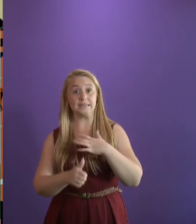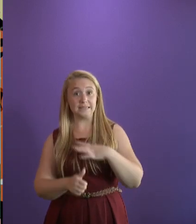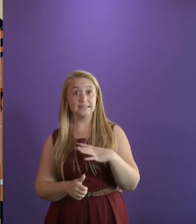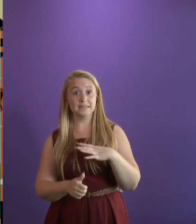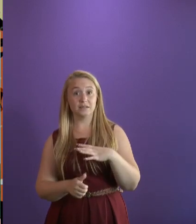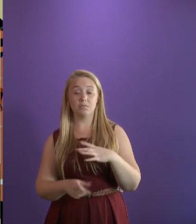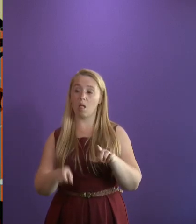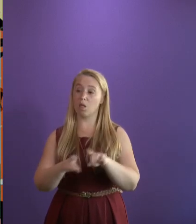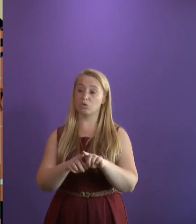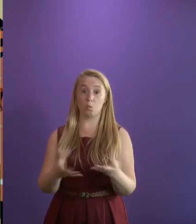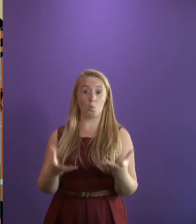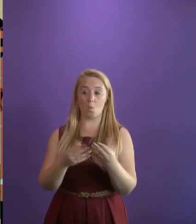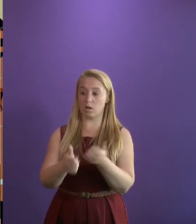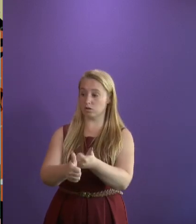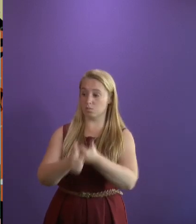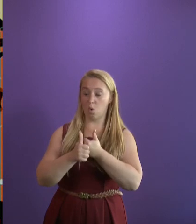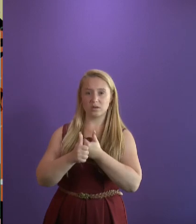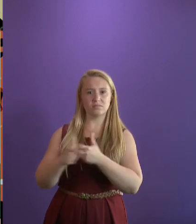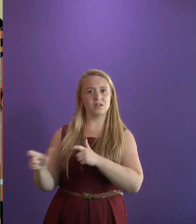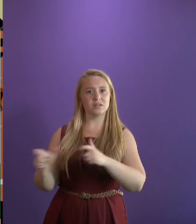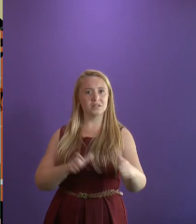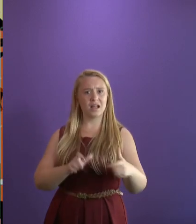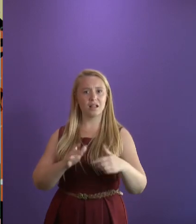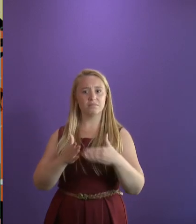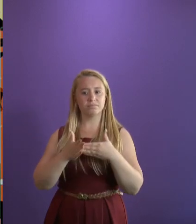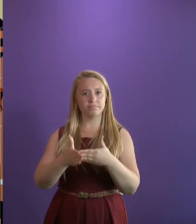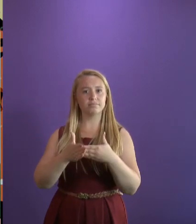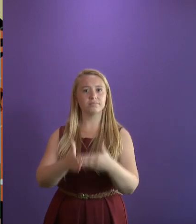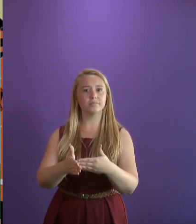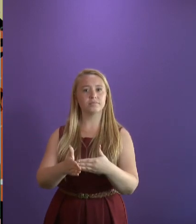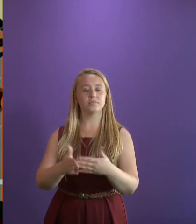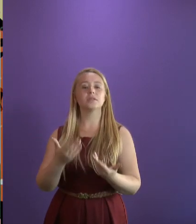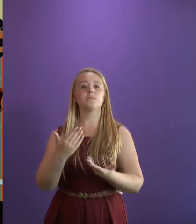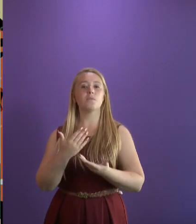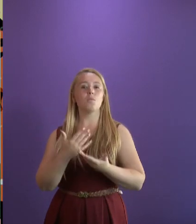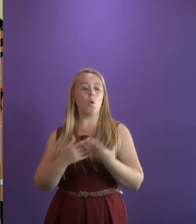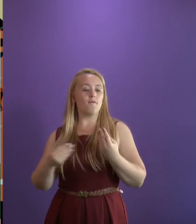be incredibly difficult. So I think we need to get more flexible.